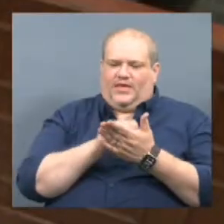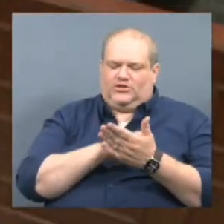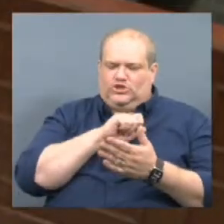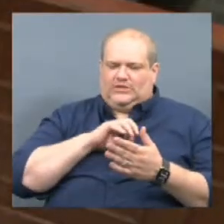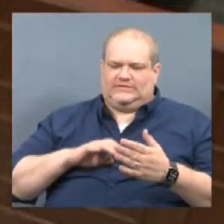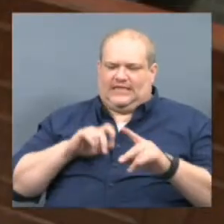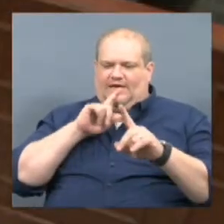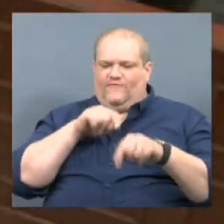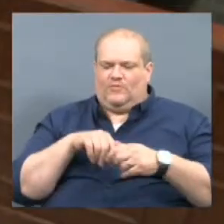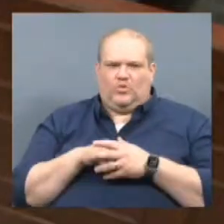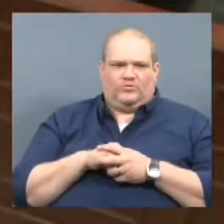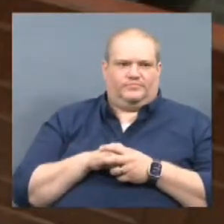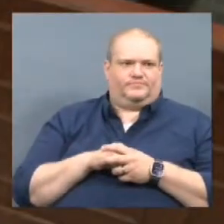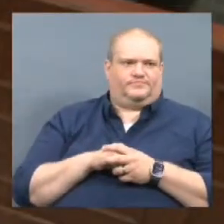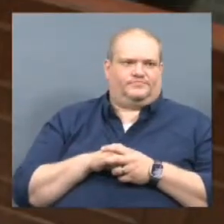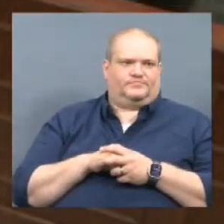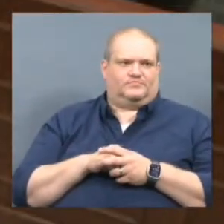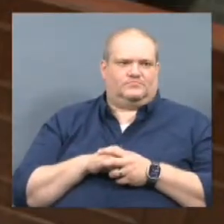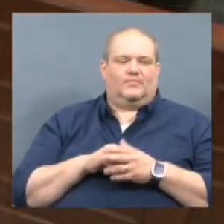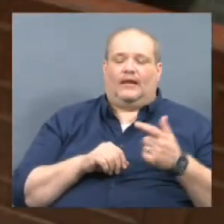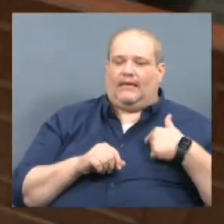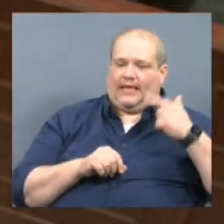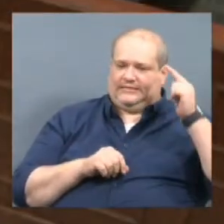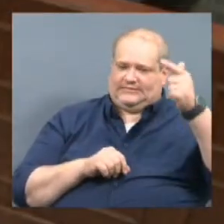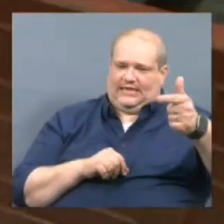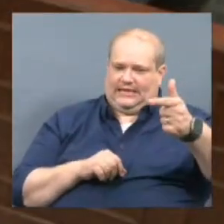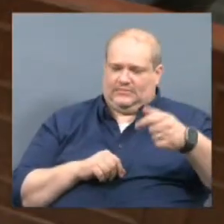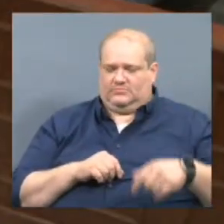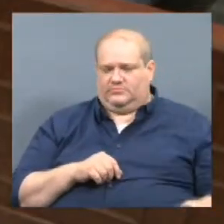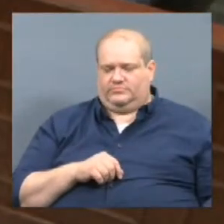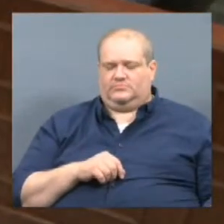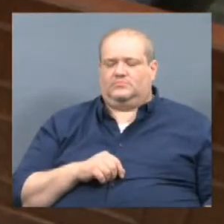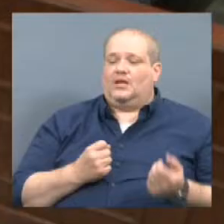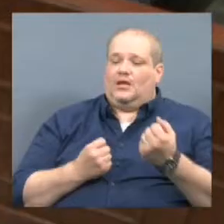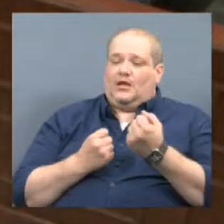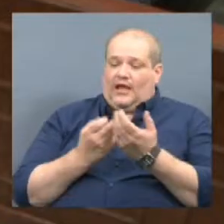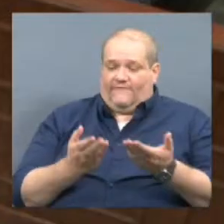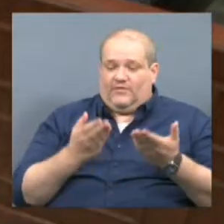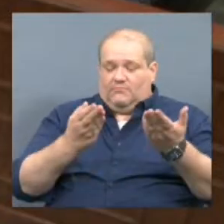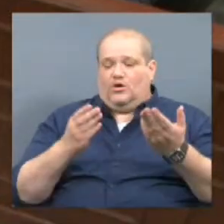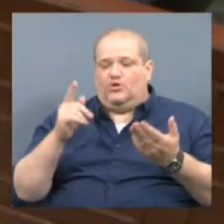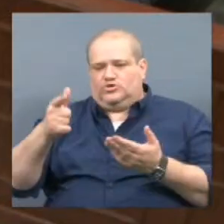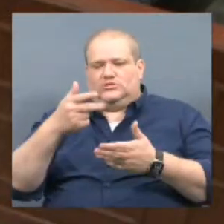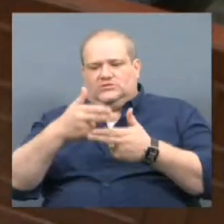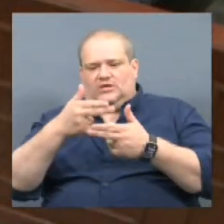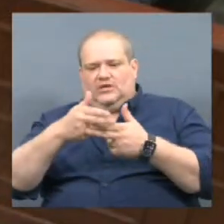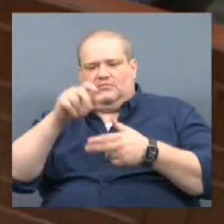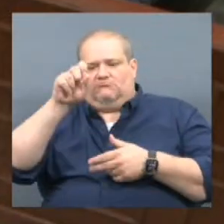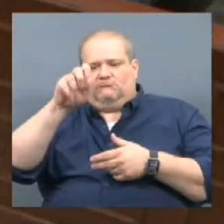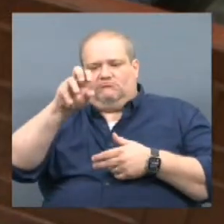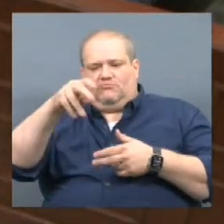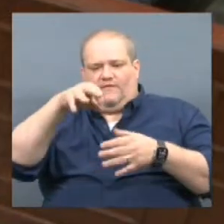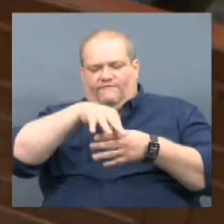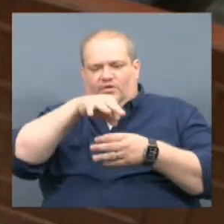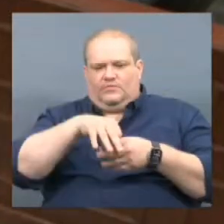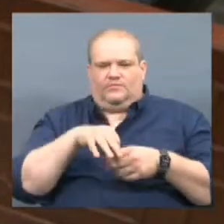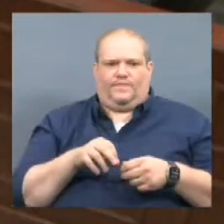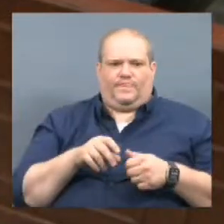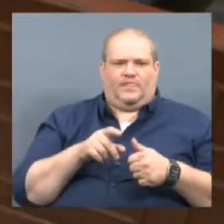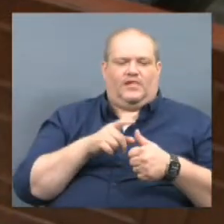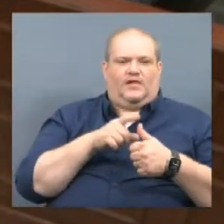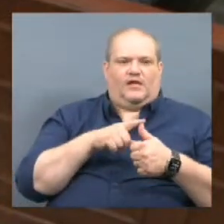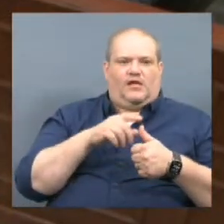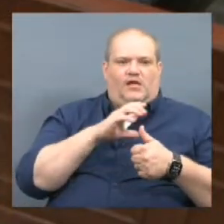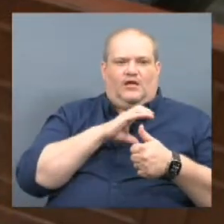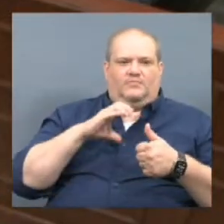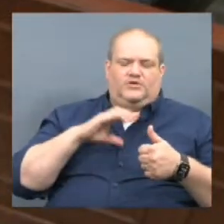report. Have a second? Second. Have a motion and a second. May I give a roll call vote, please, Torrance? Yes, sir.